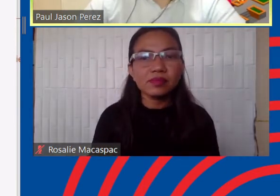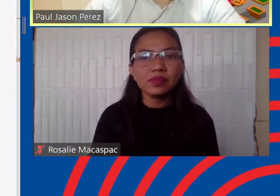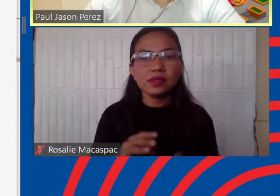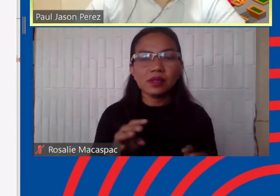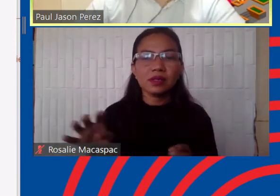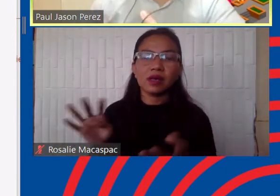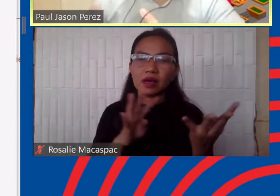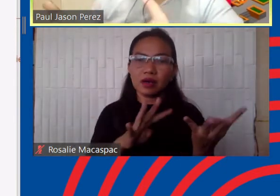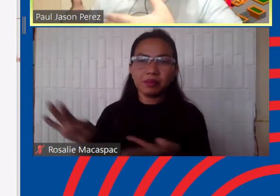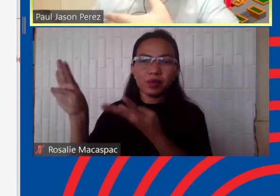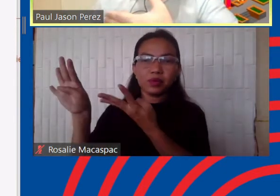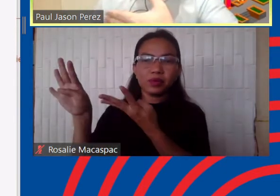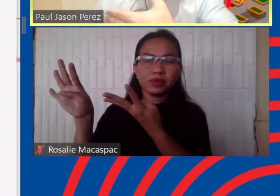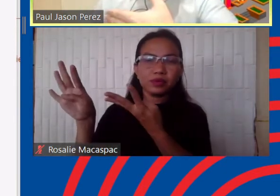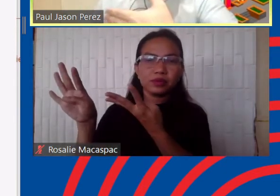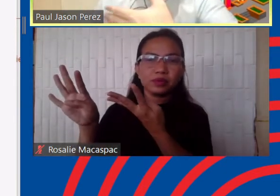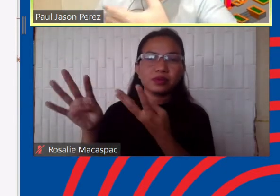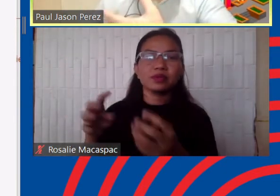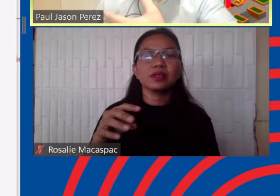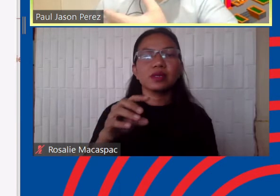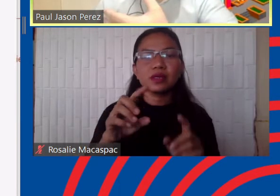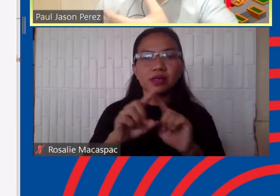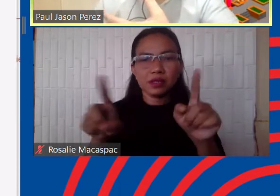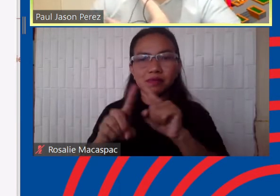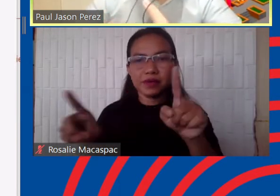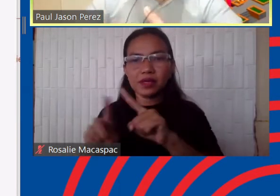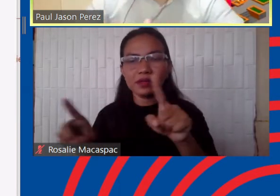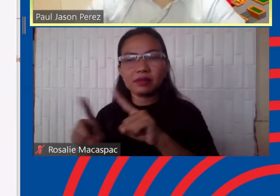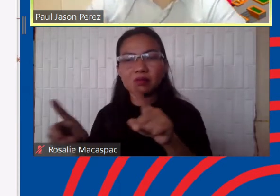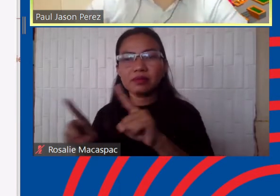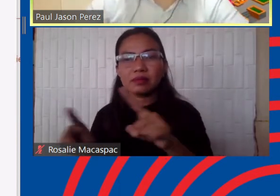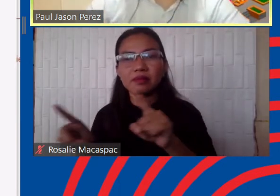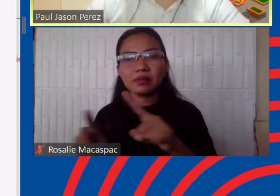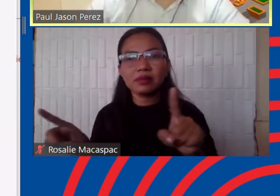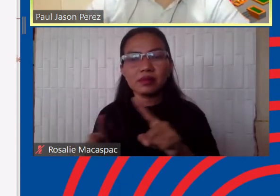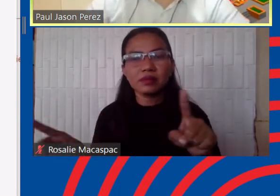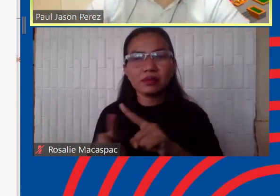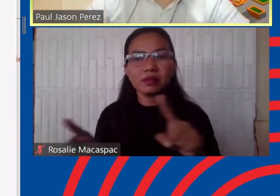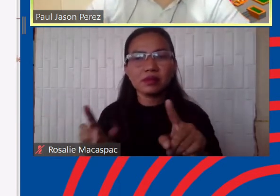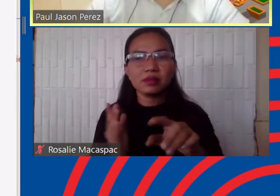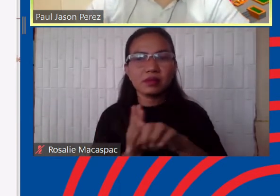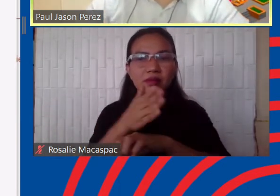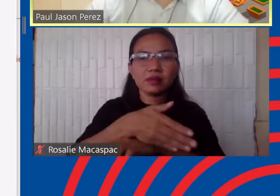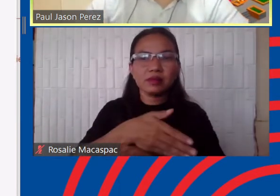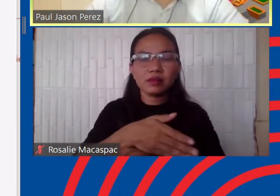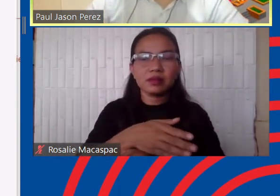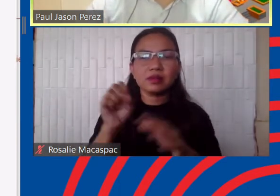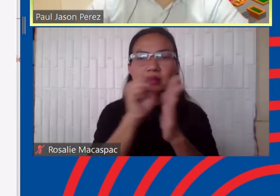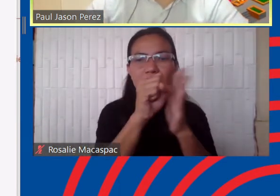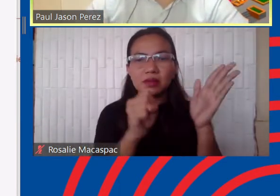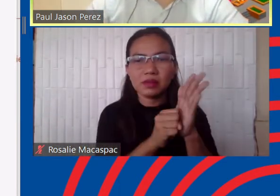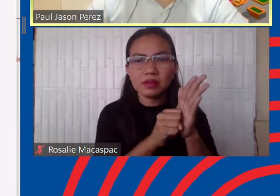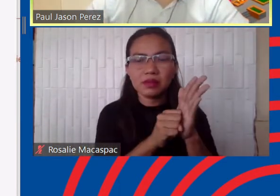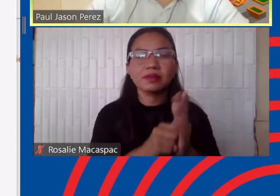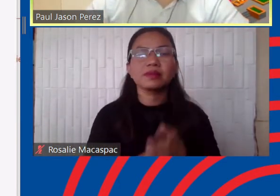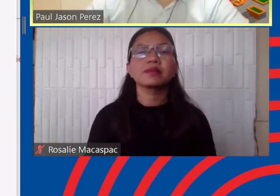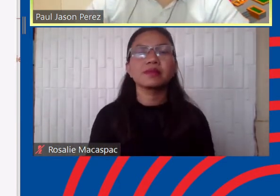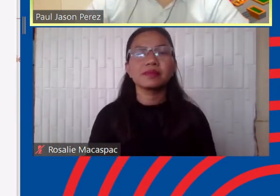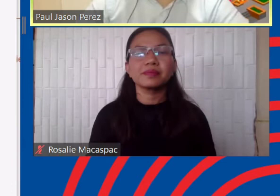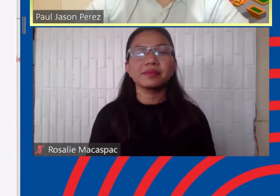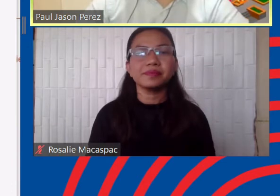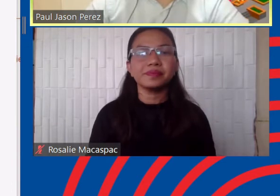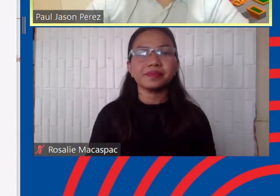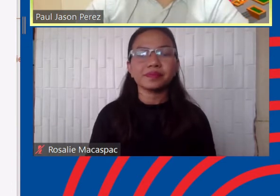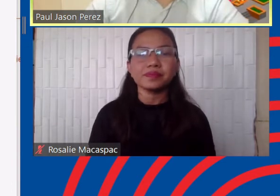data across different fields, across different subjects.